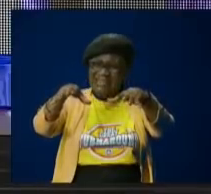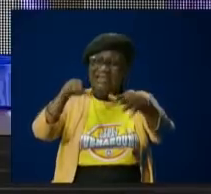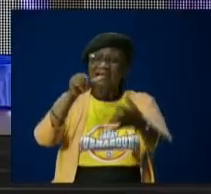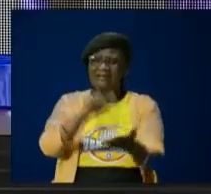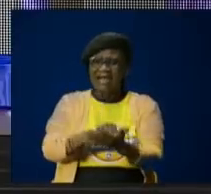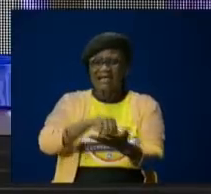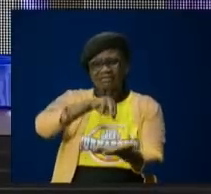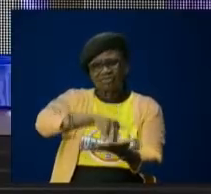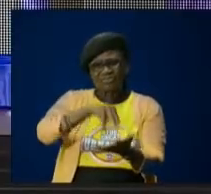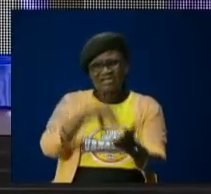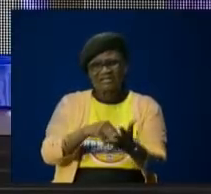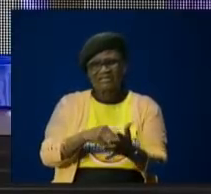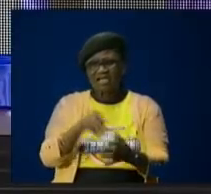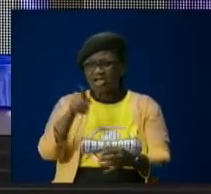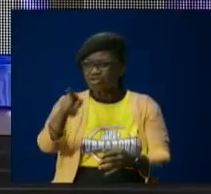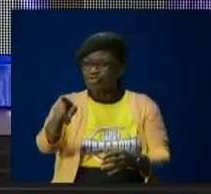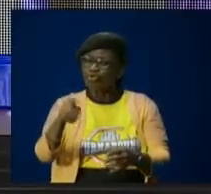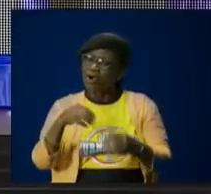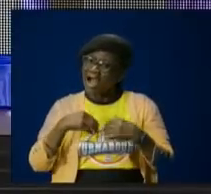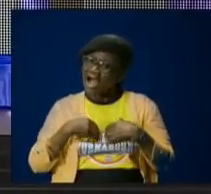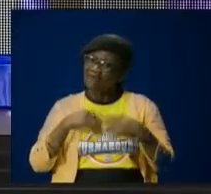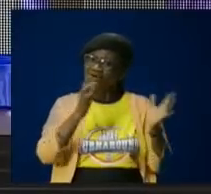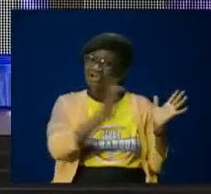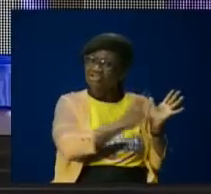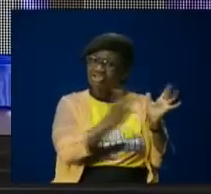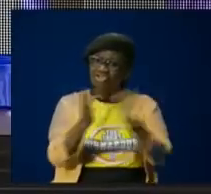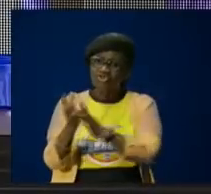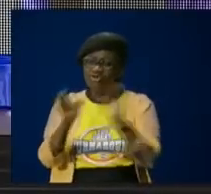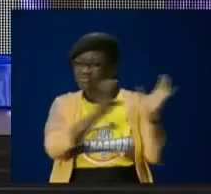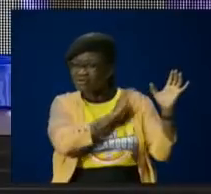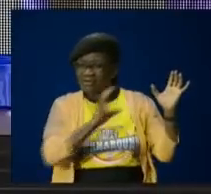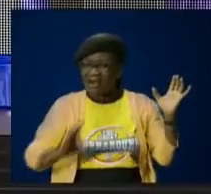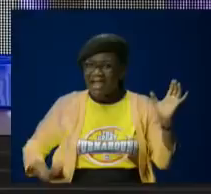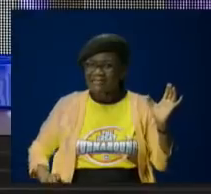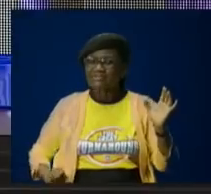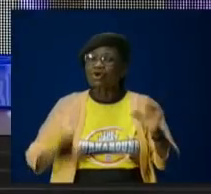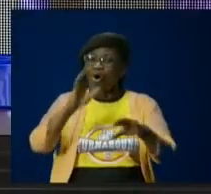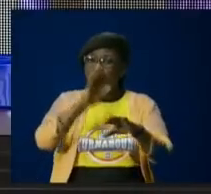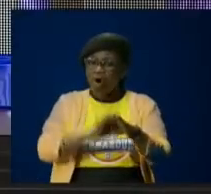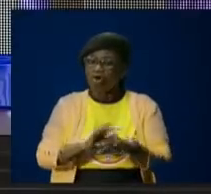that means you have Jesus Christ on your side.